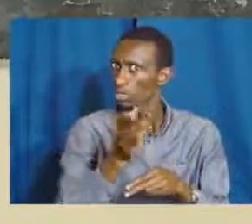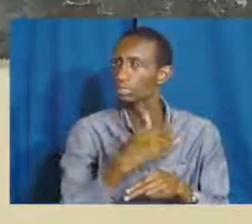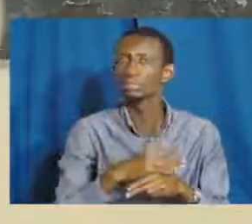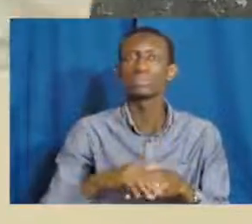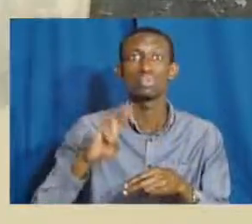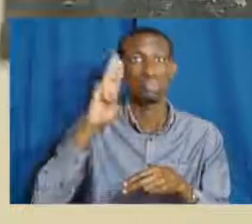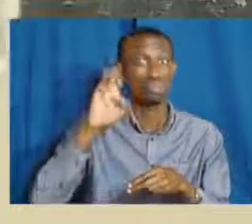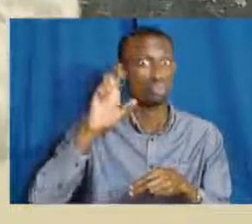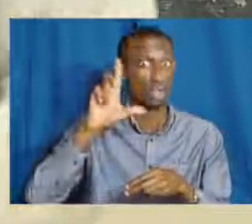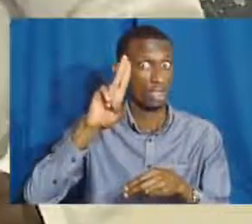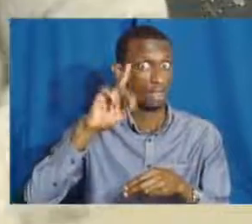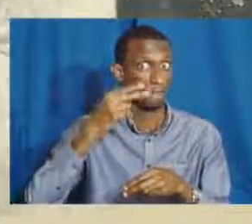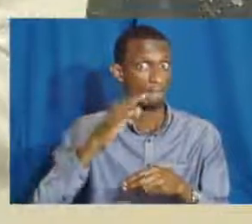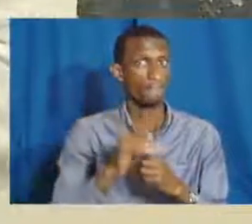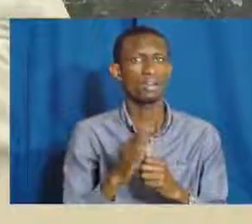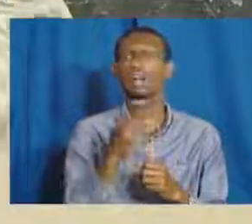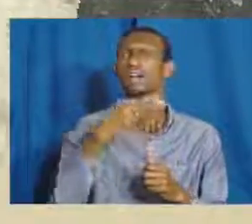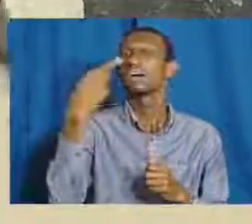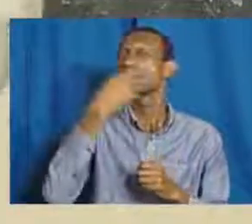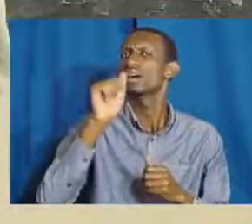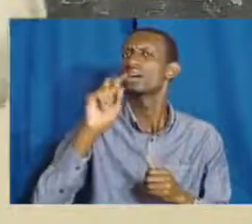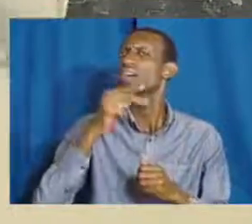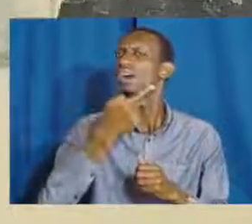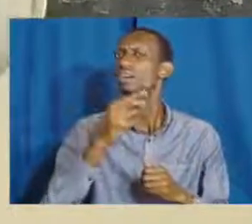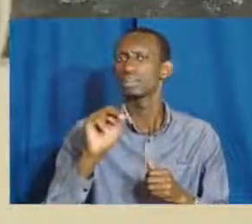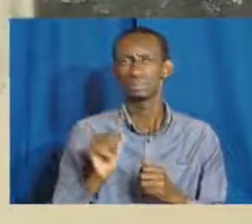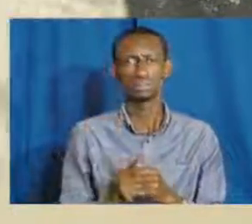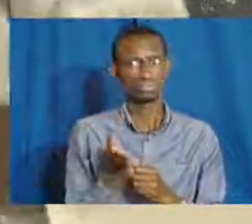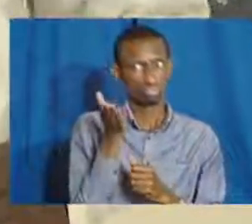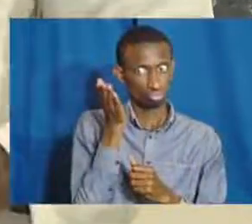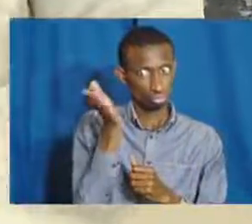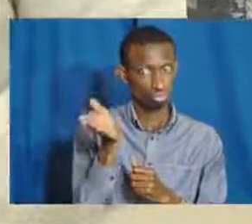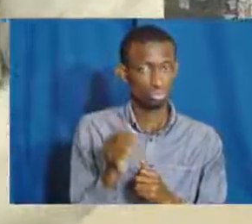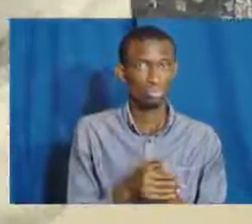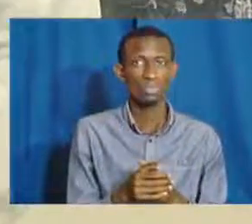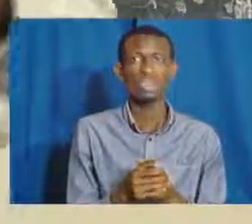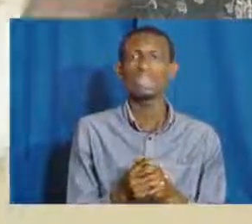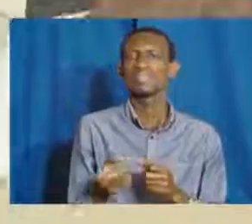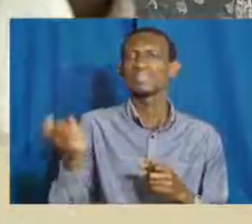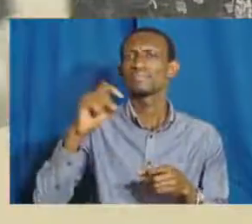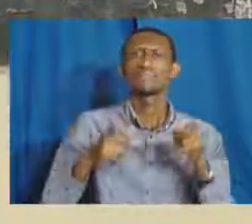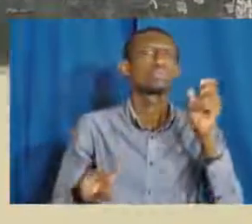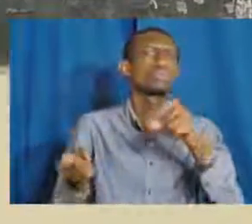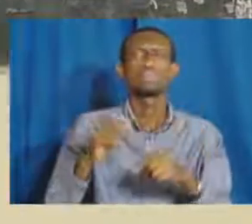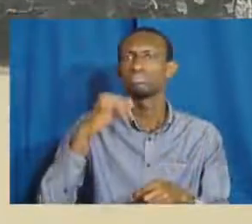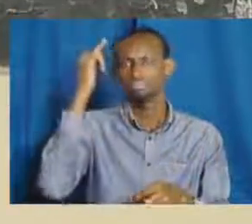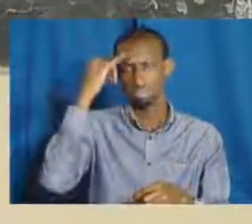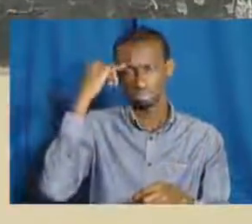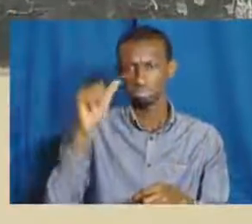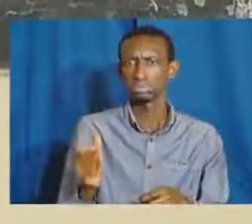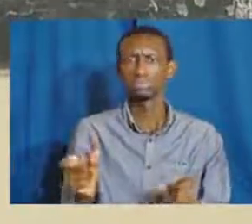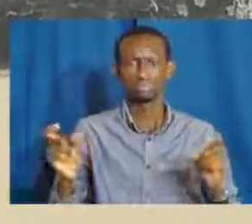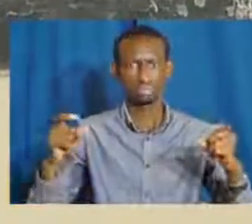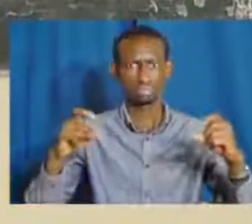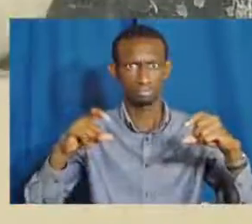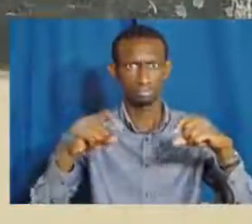came up with another arrangement. Still, the known elements that were there, now the elements now had increased